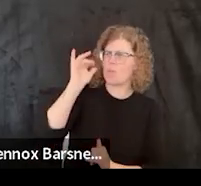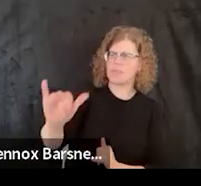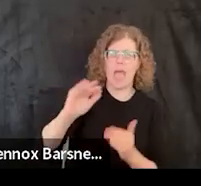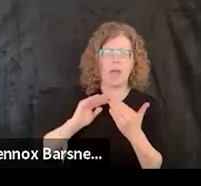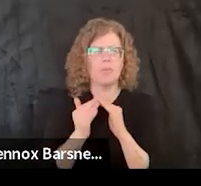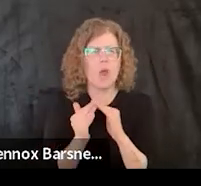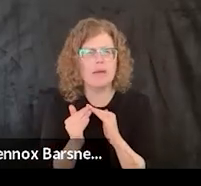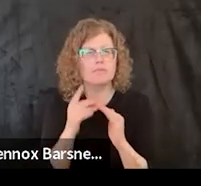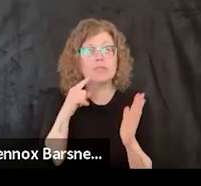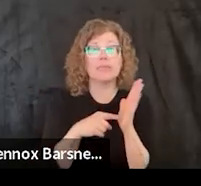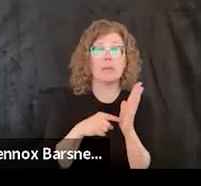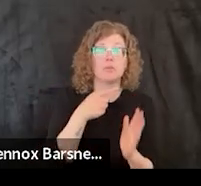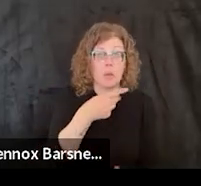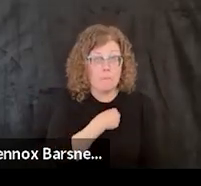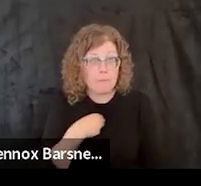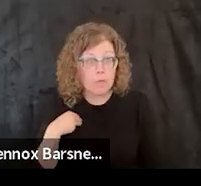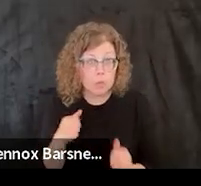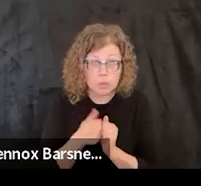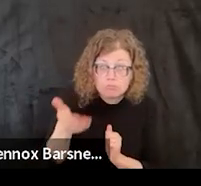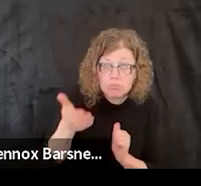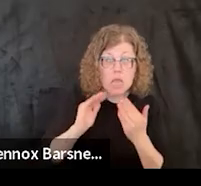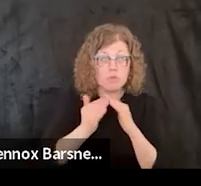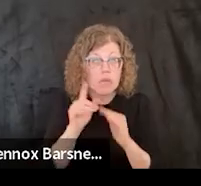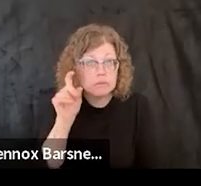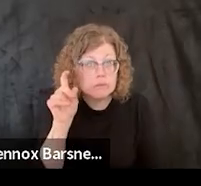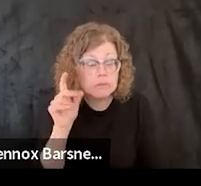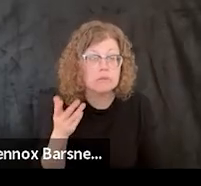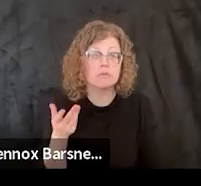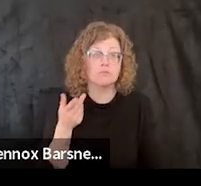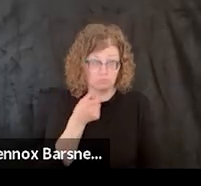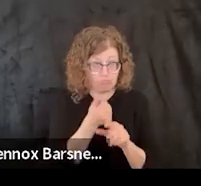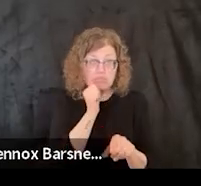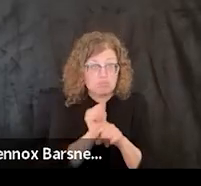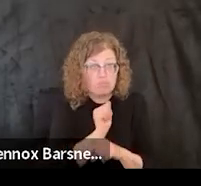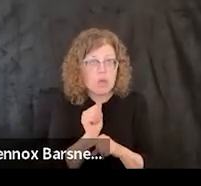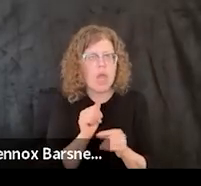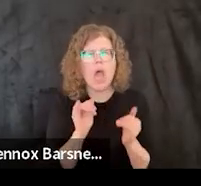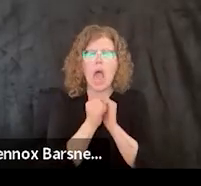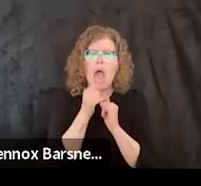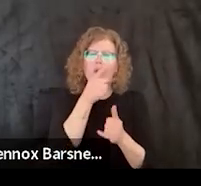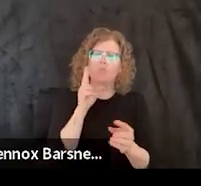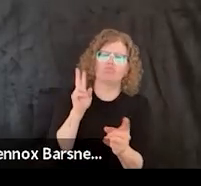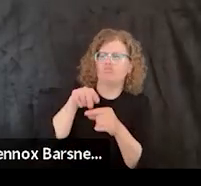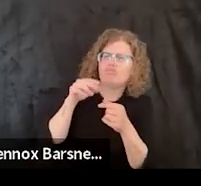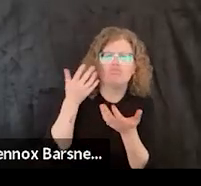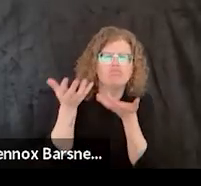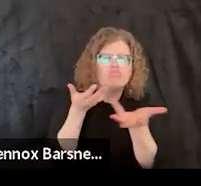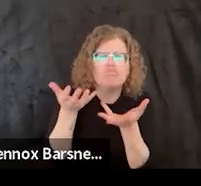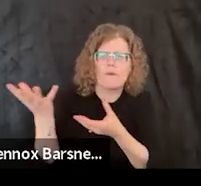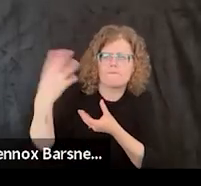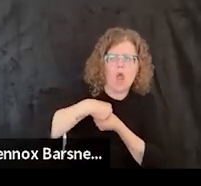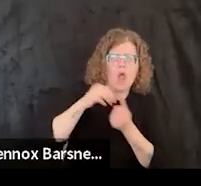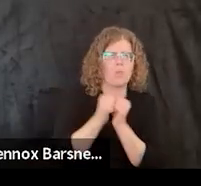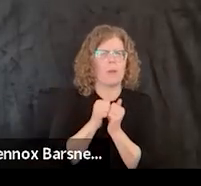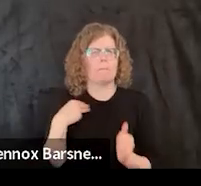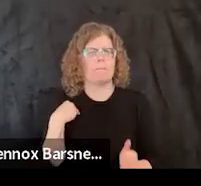a part of that community? If you aren't, how are you engaging that community? Are you including, valuing,